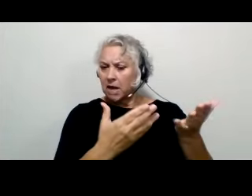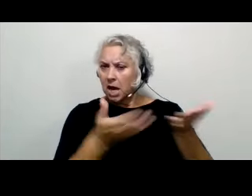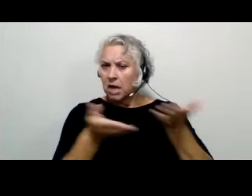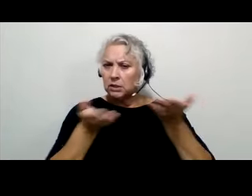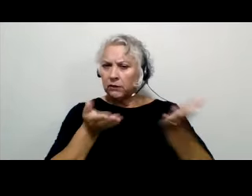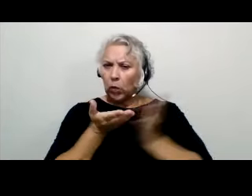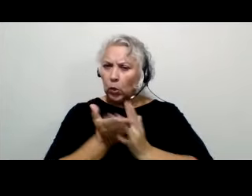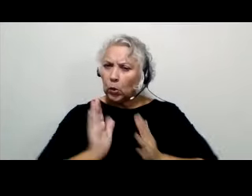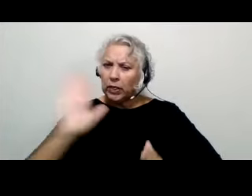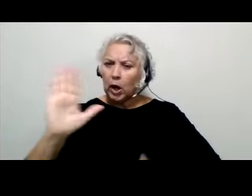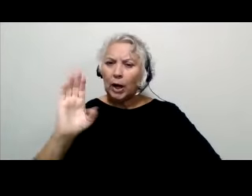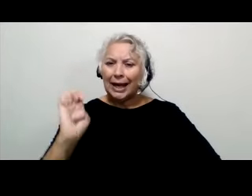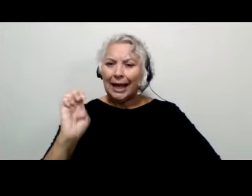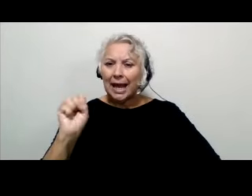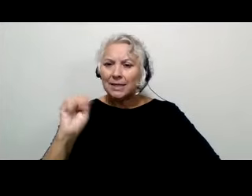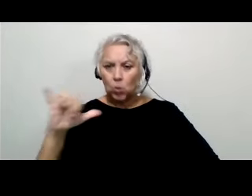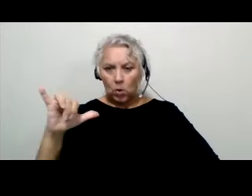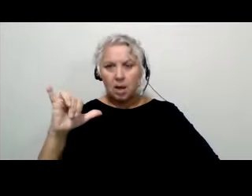their ESY.